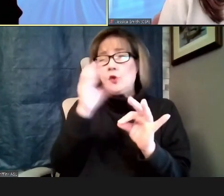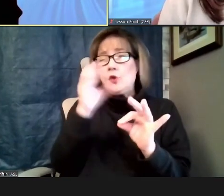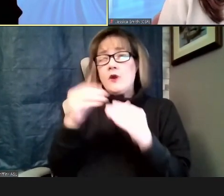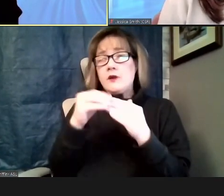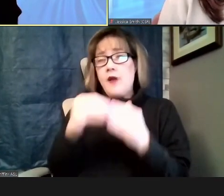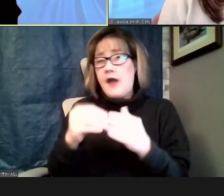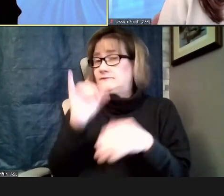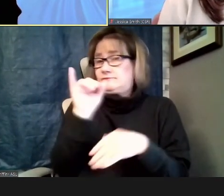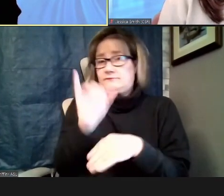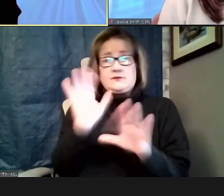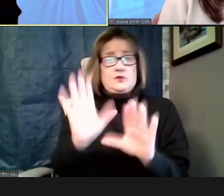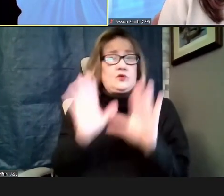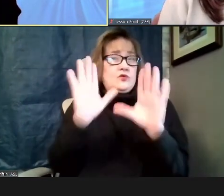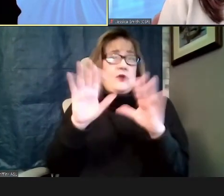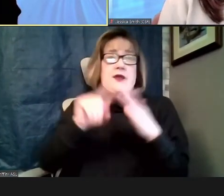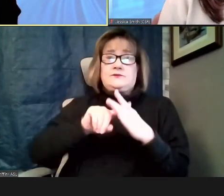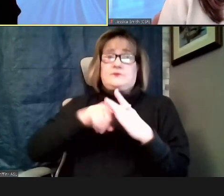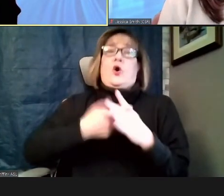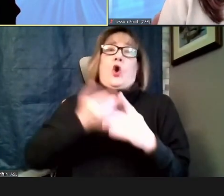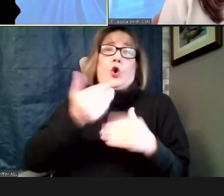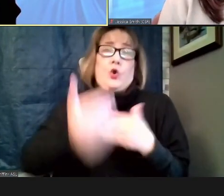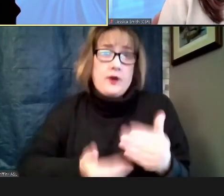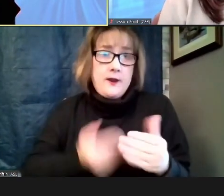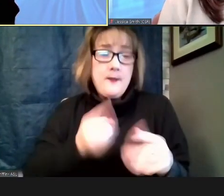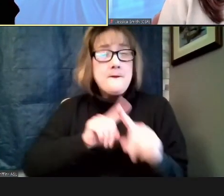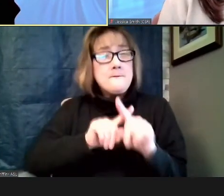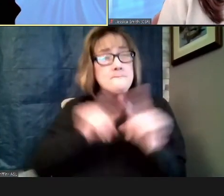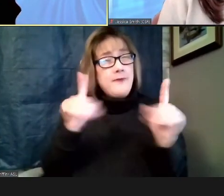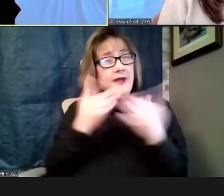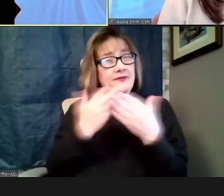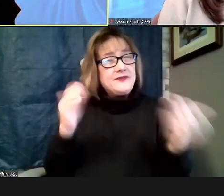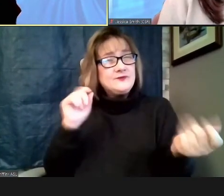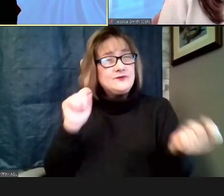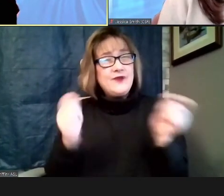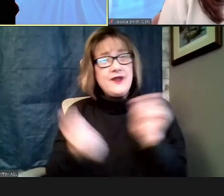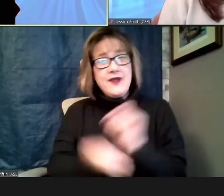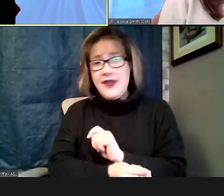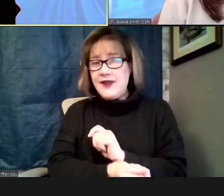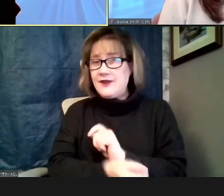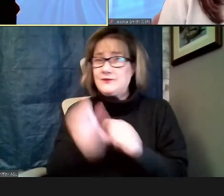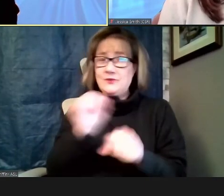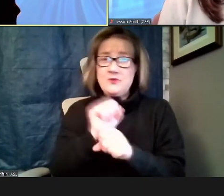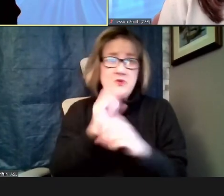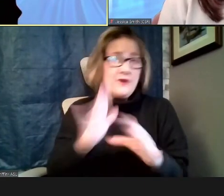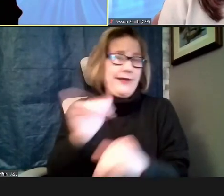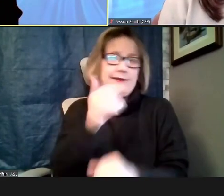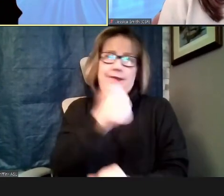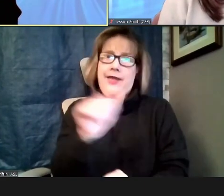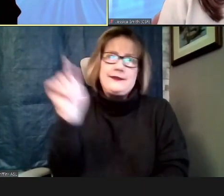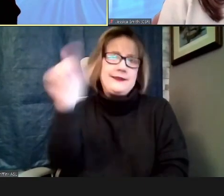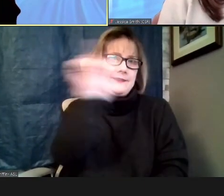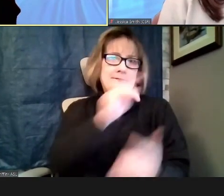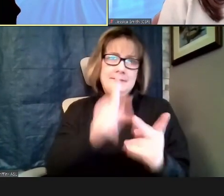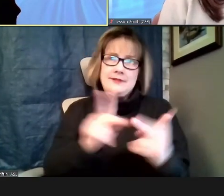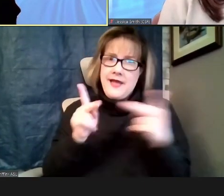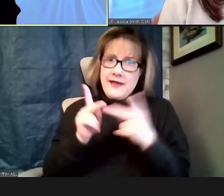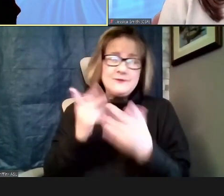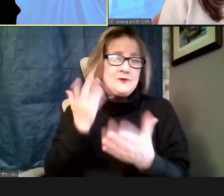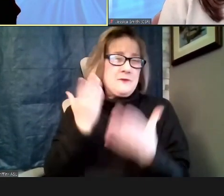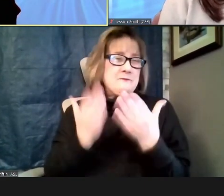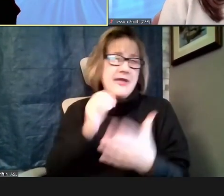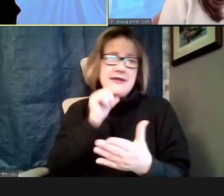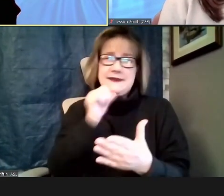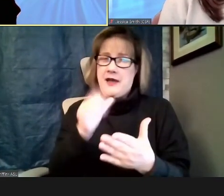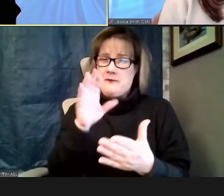great start. But things change with personnel like anywhere else. So it may not be that